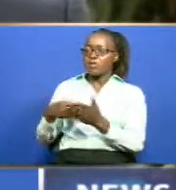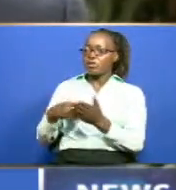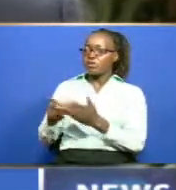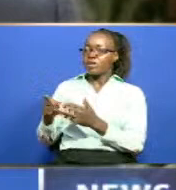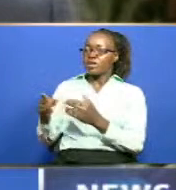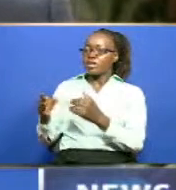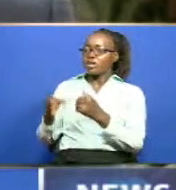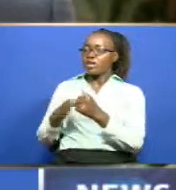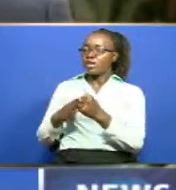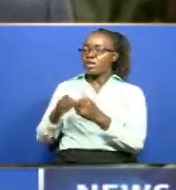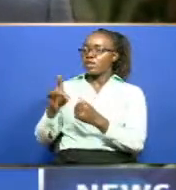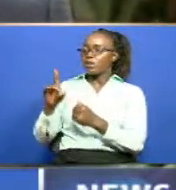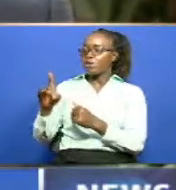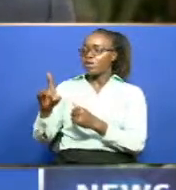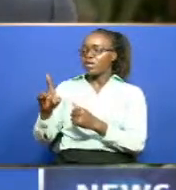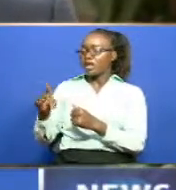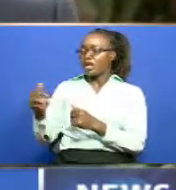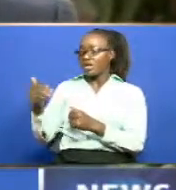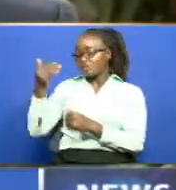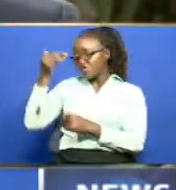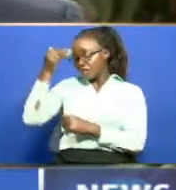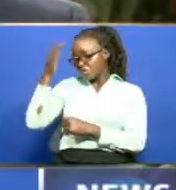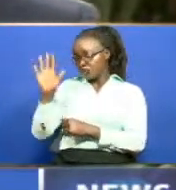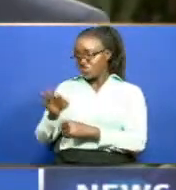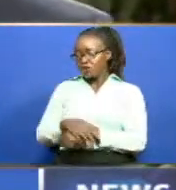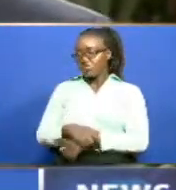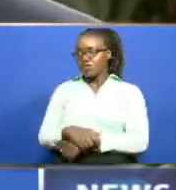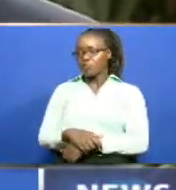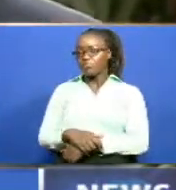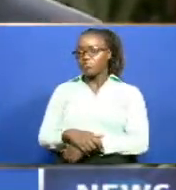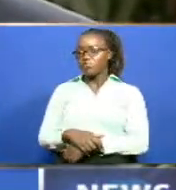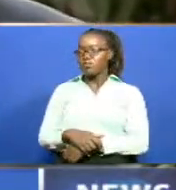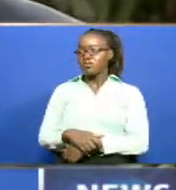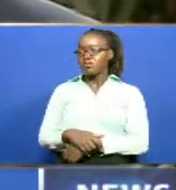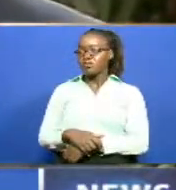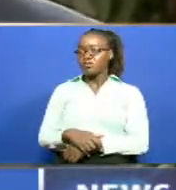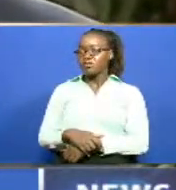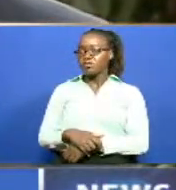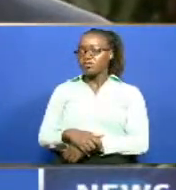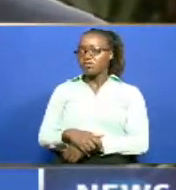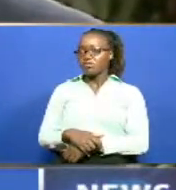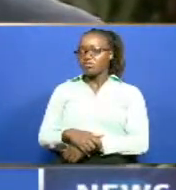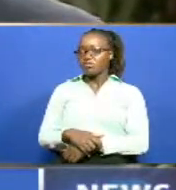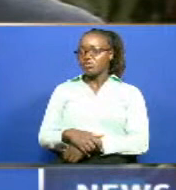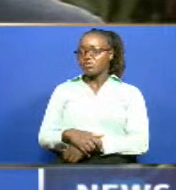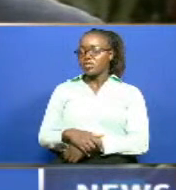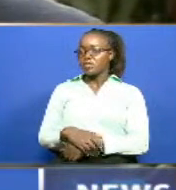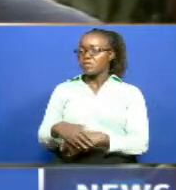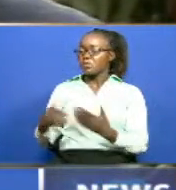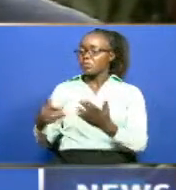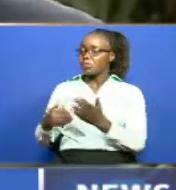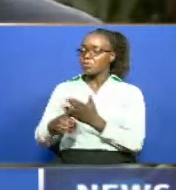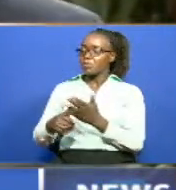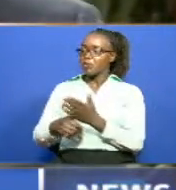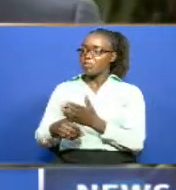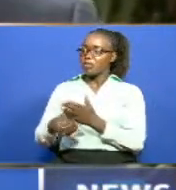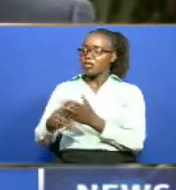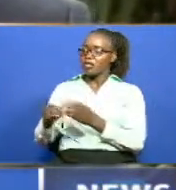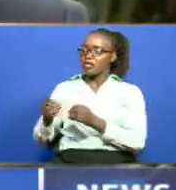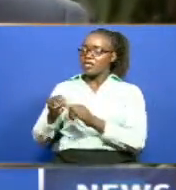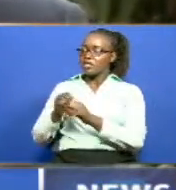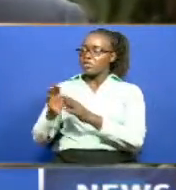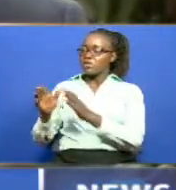know where the rest is, where 19 went. Okay. It could be, I'm told it's partly it's transmission lines, partly